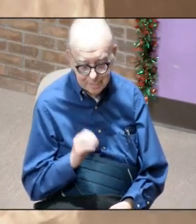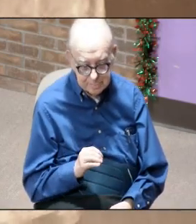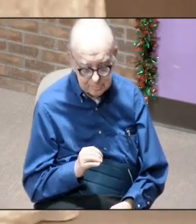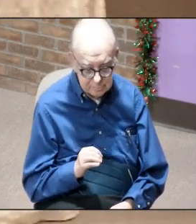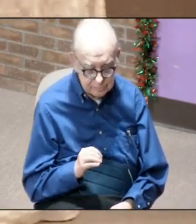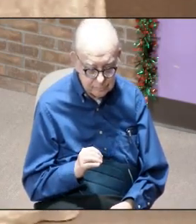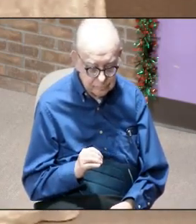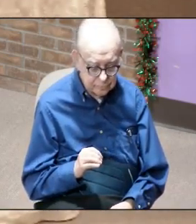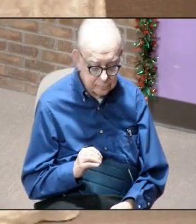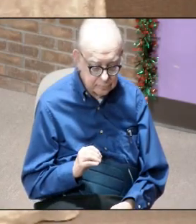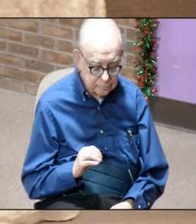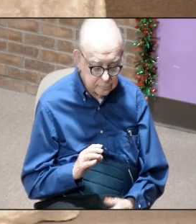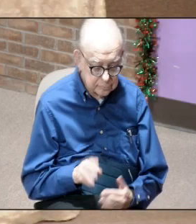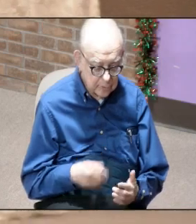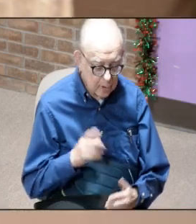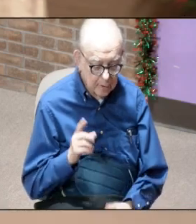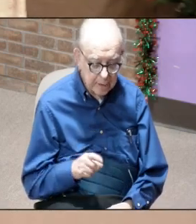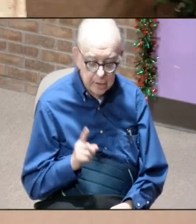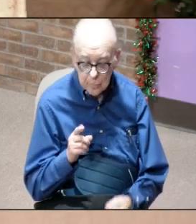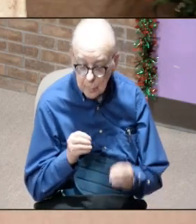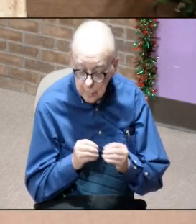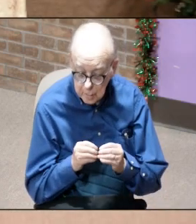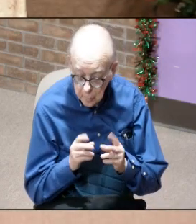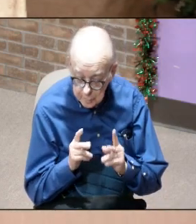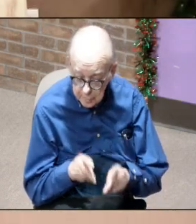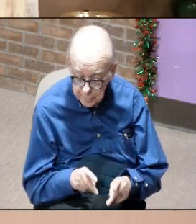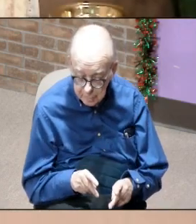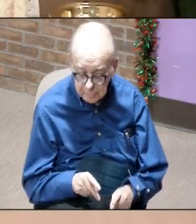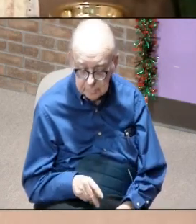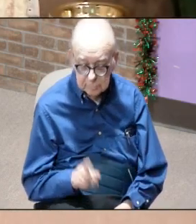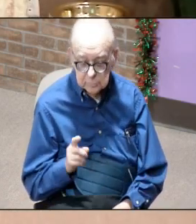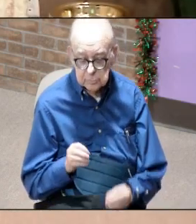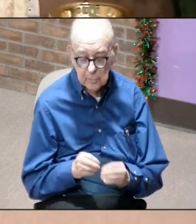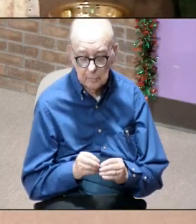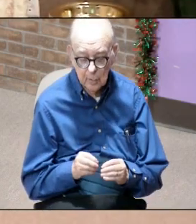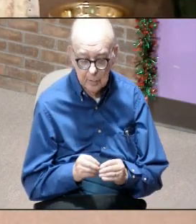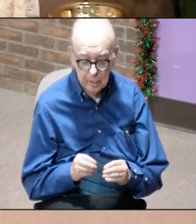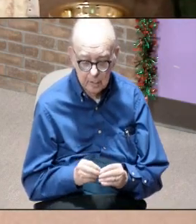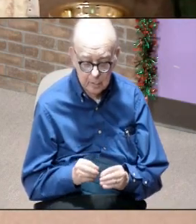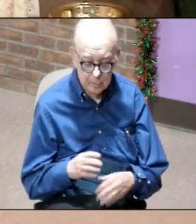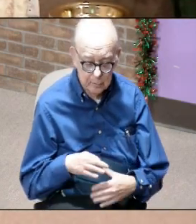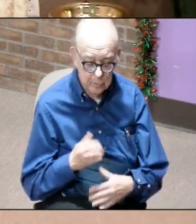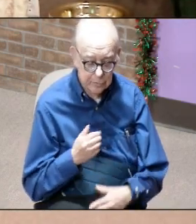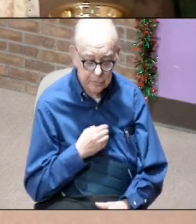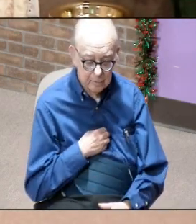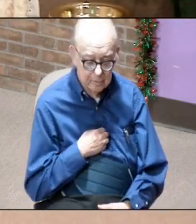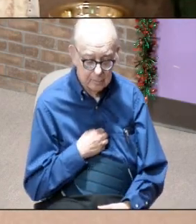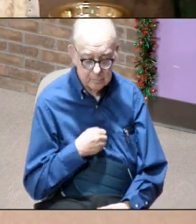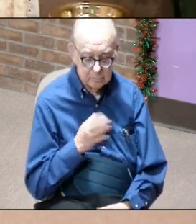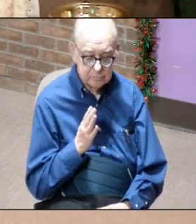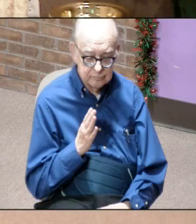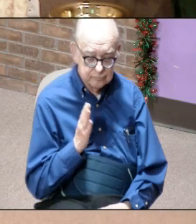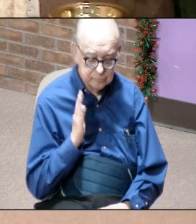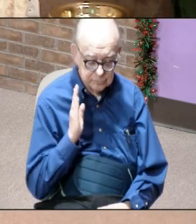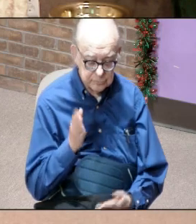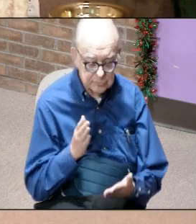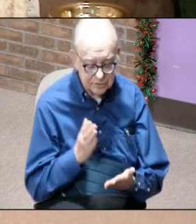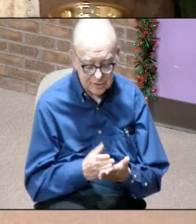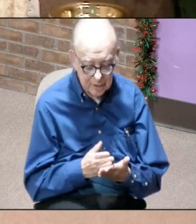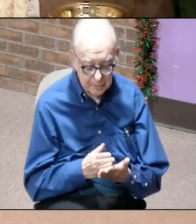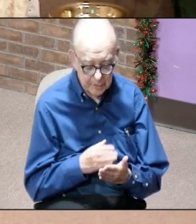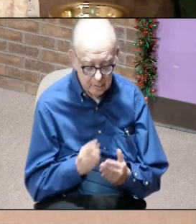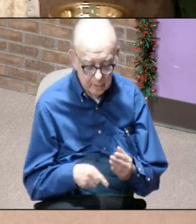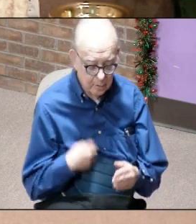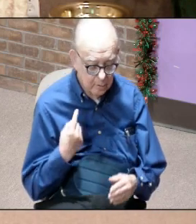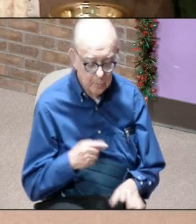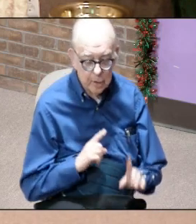All we need is just one more. One more soul, and God's going to end this, and